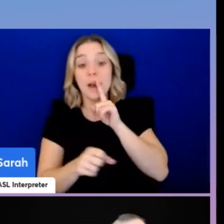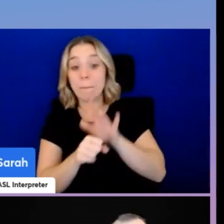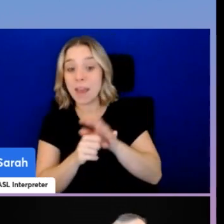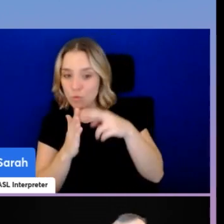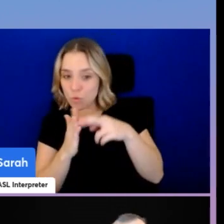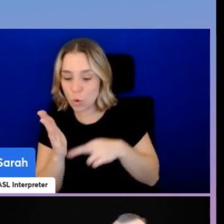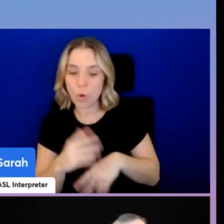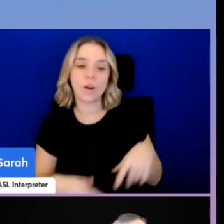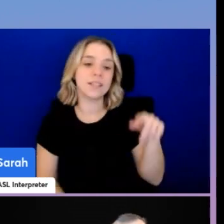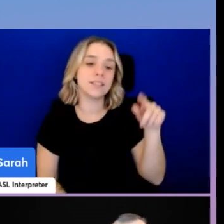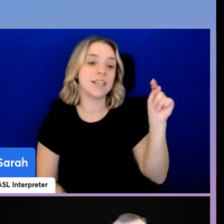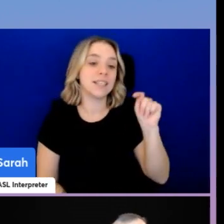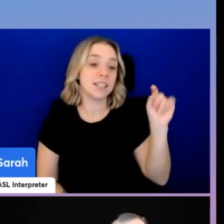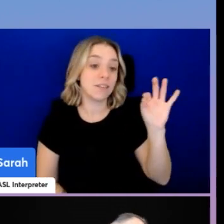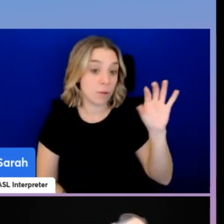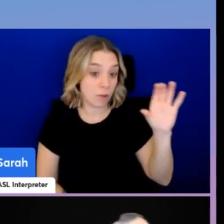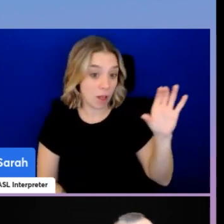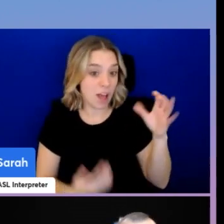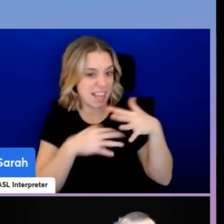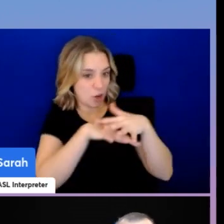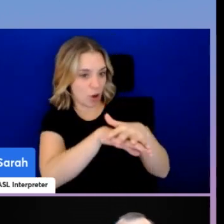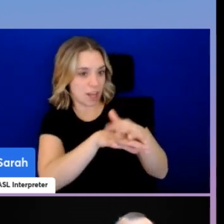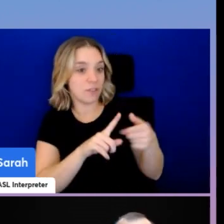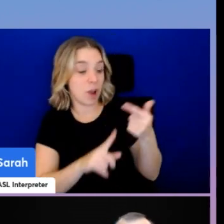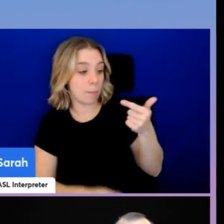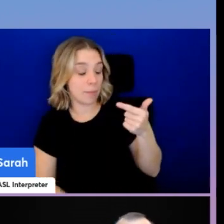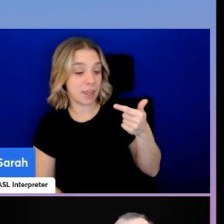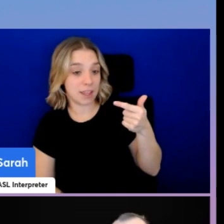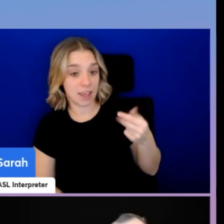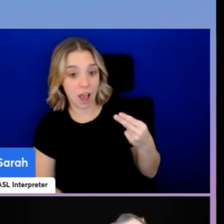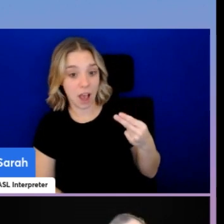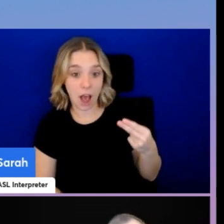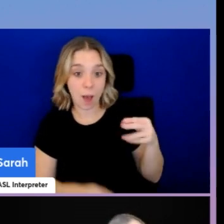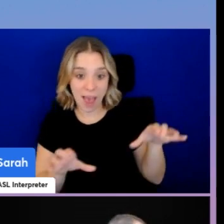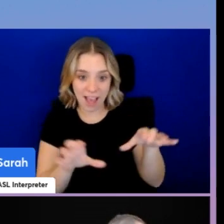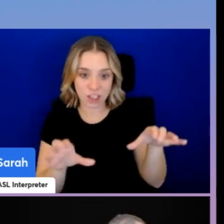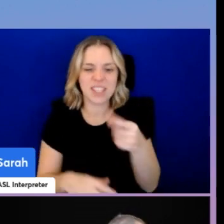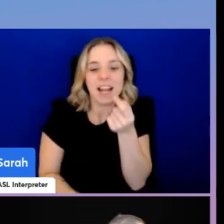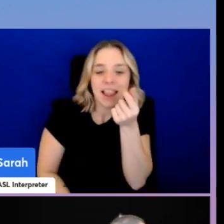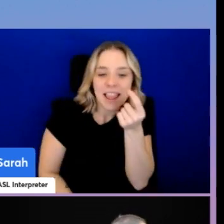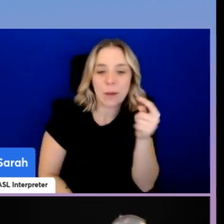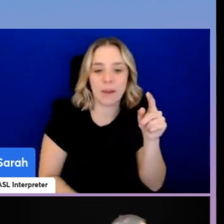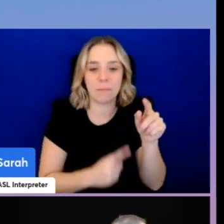from GitHub Actions, and then a little bit of Terraform lint and validate.